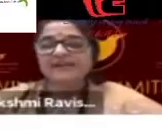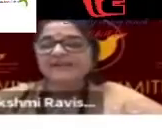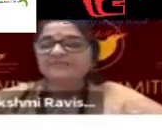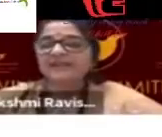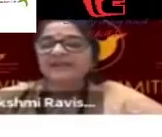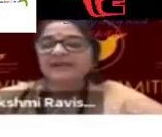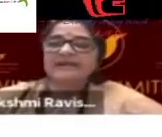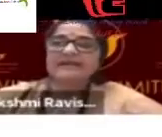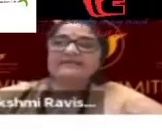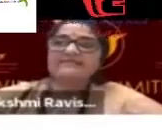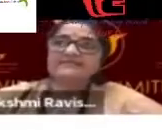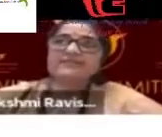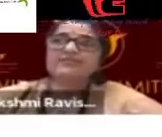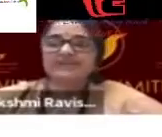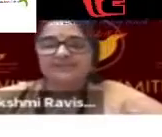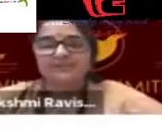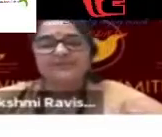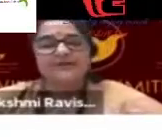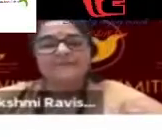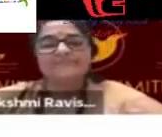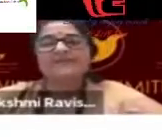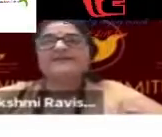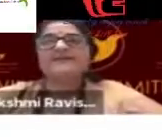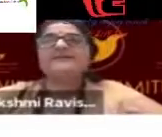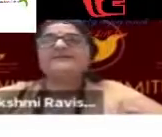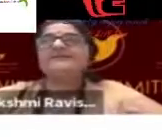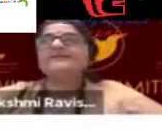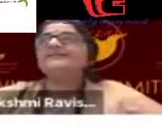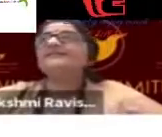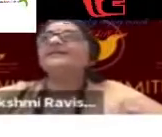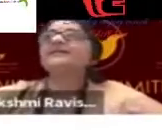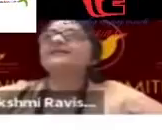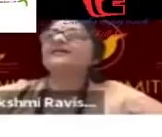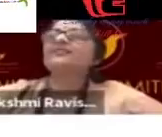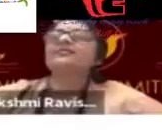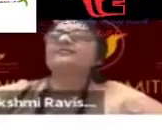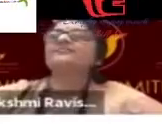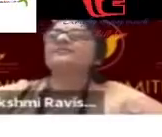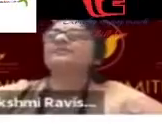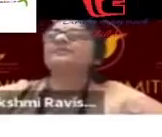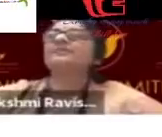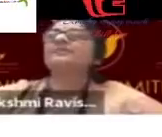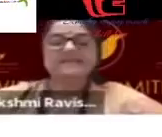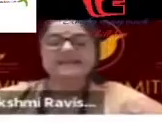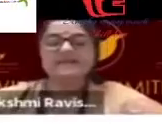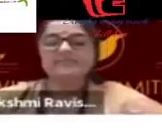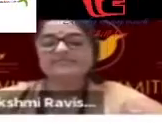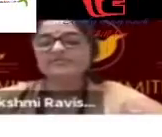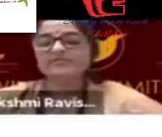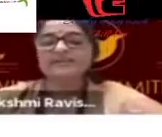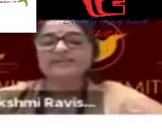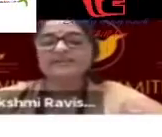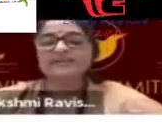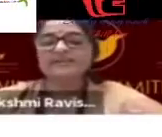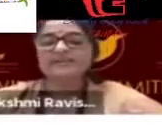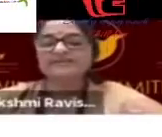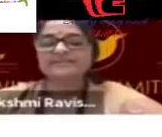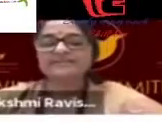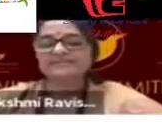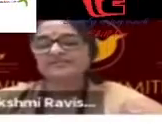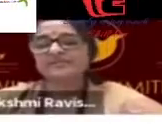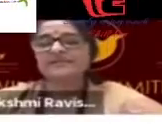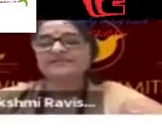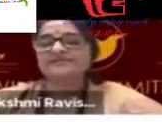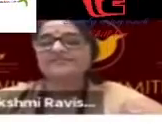for the Blind, and I'm still on their board now. And I think I would be right to say it was due to the